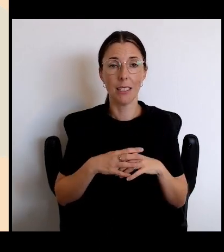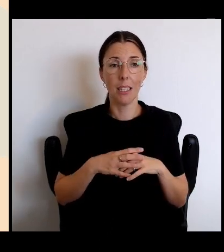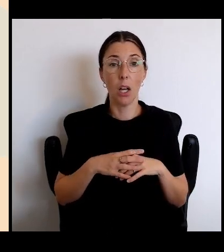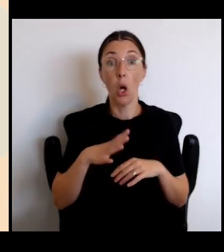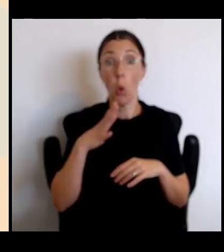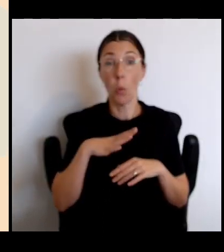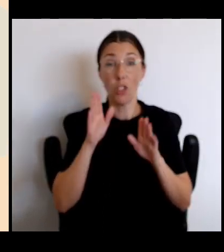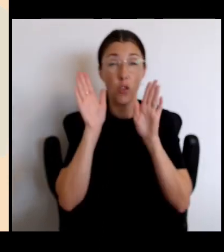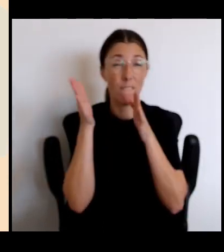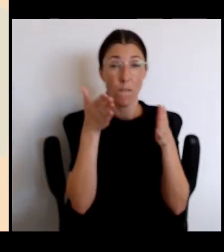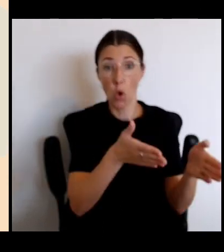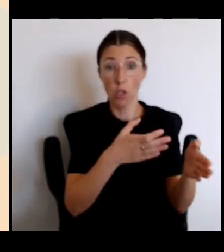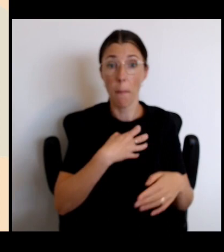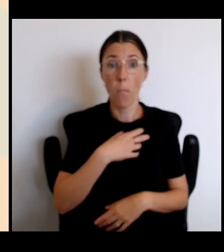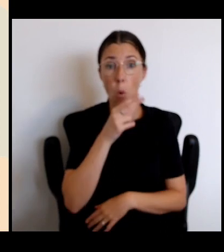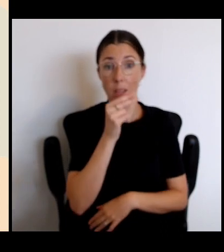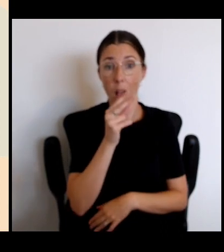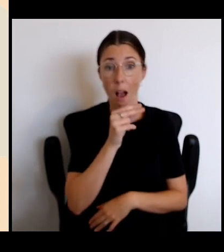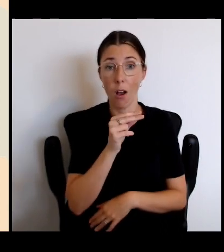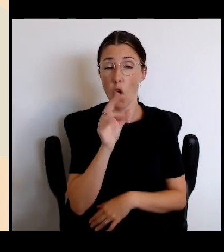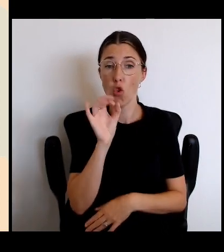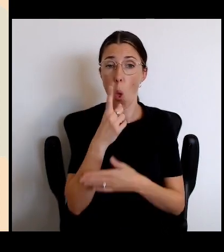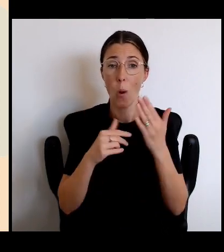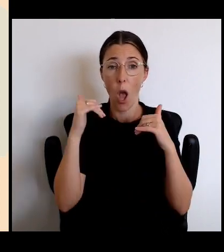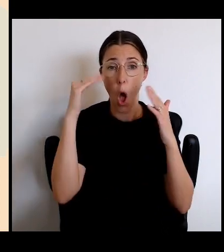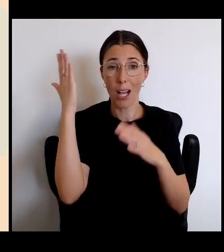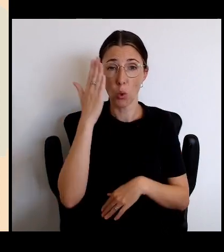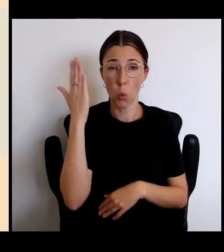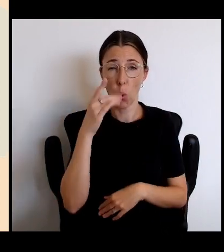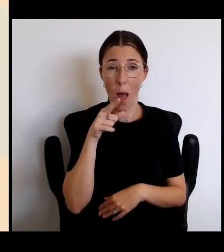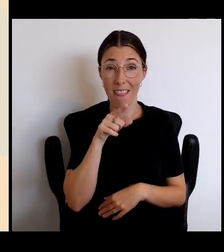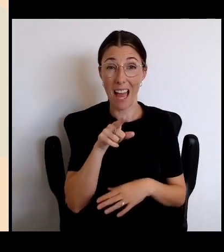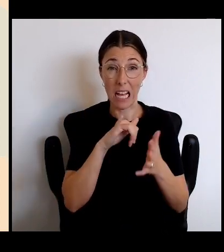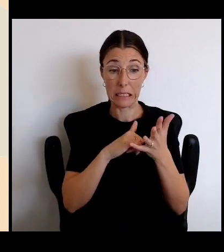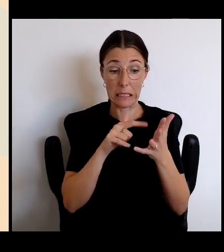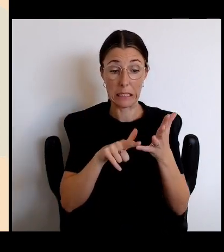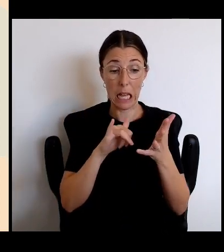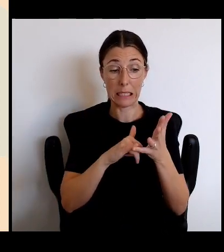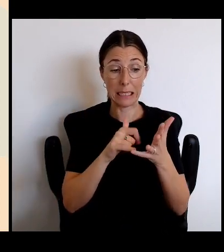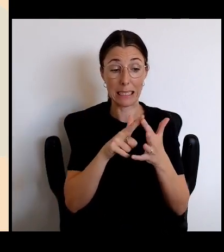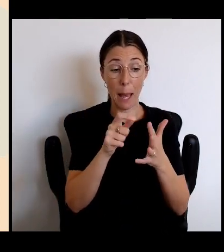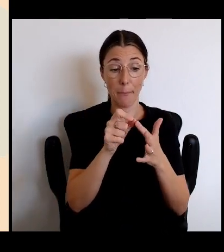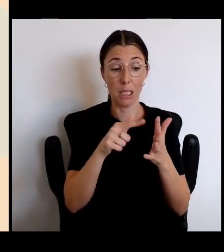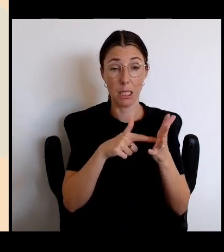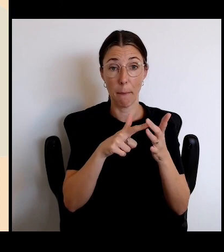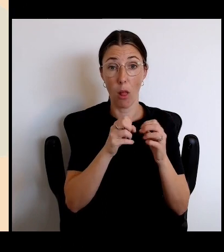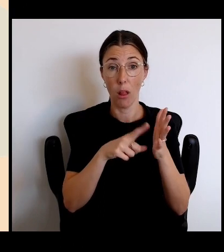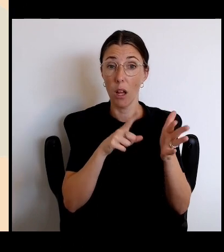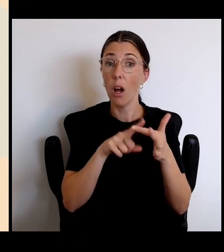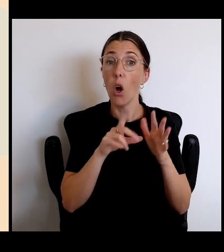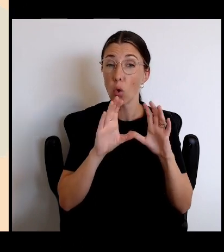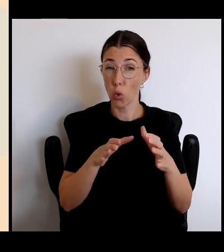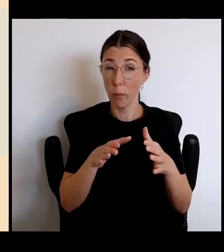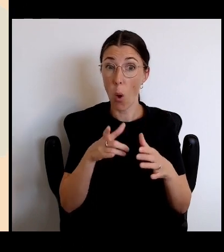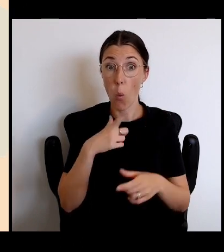younger than high school. That susceptible group is susceptible because of their curiosity. And I think if we